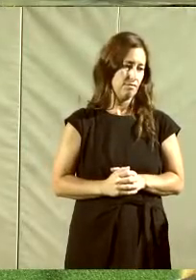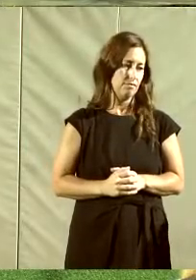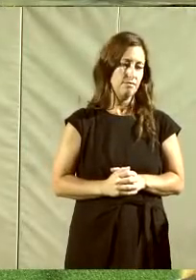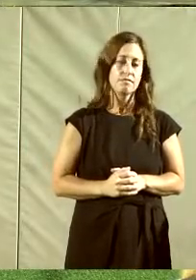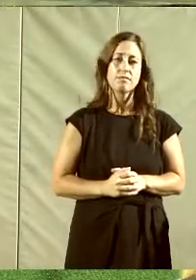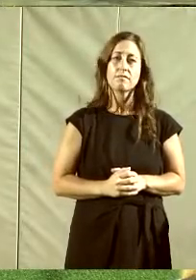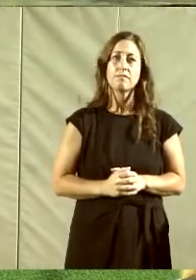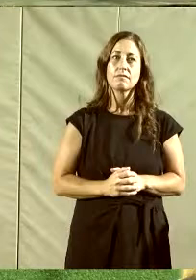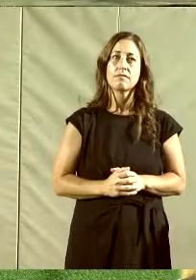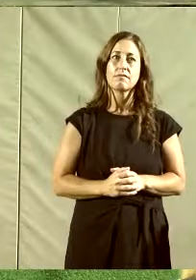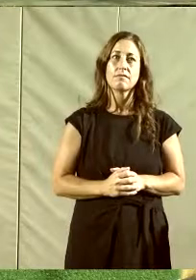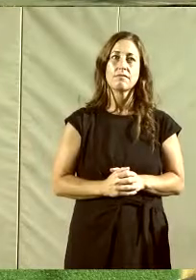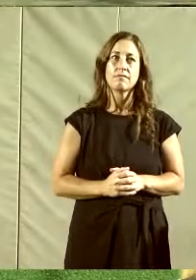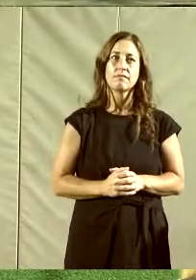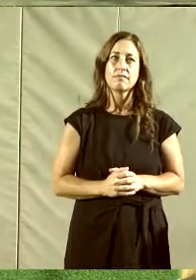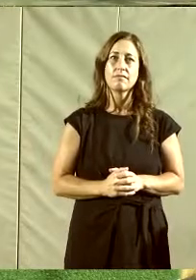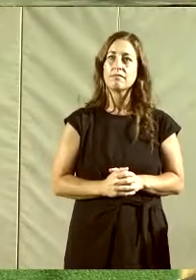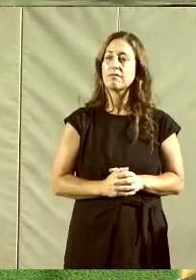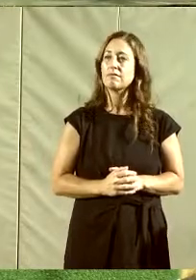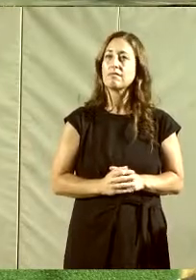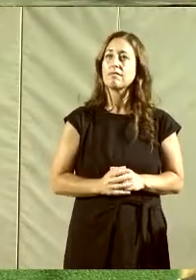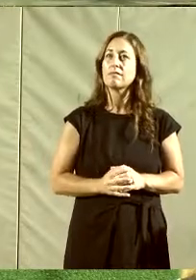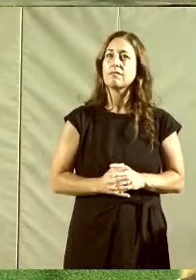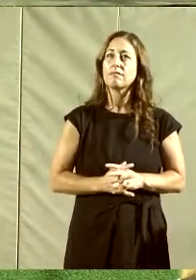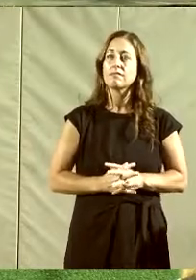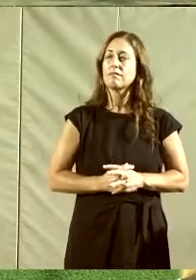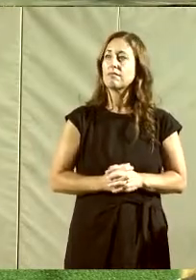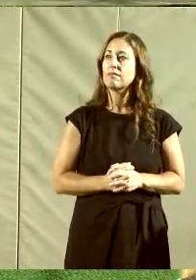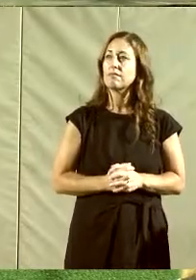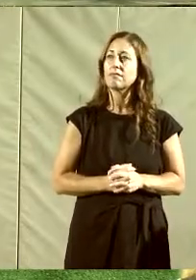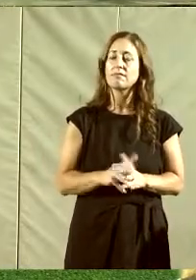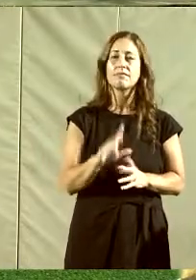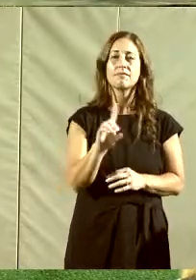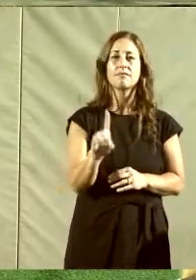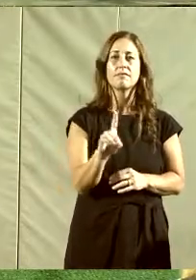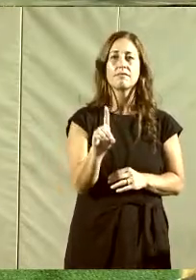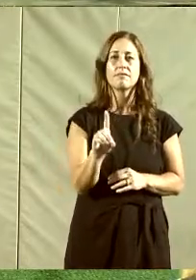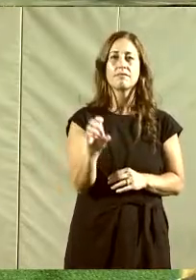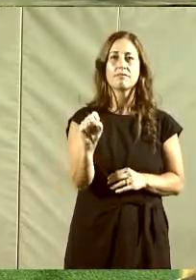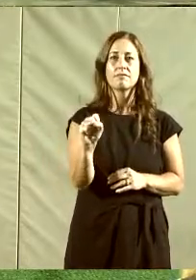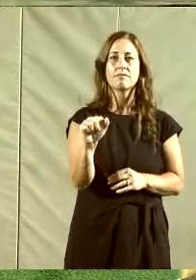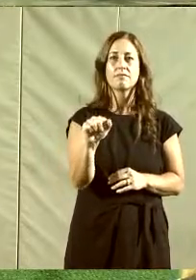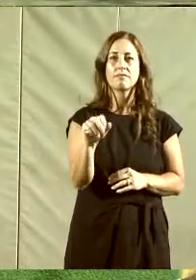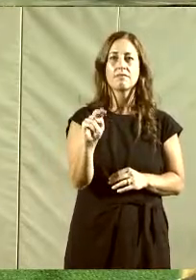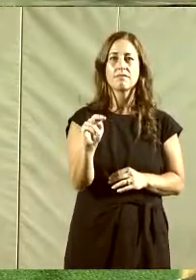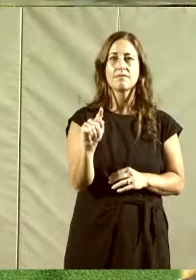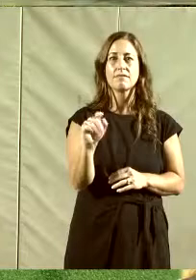Damien Santoyo.